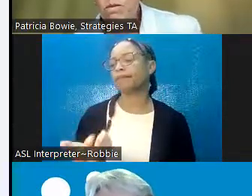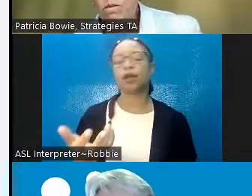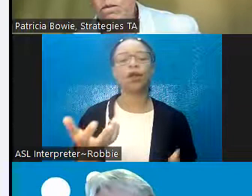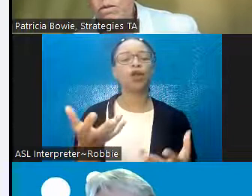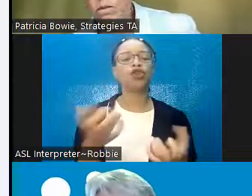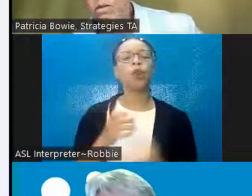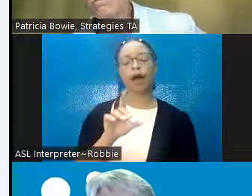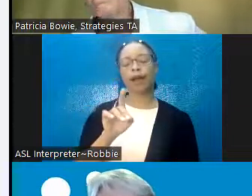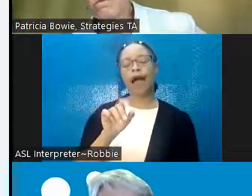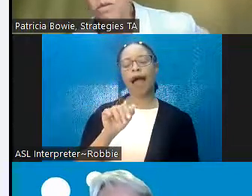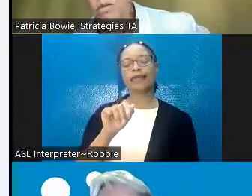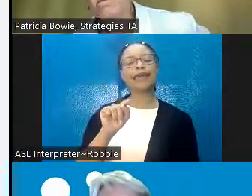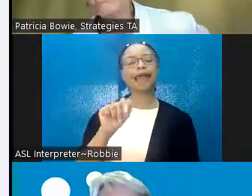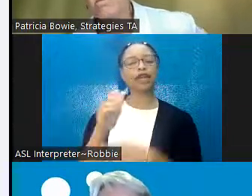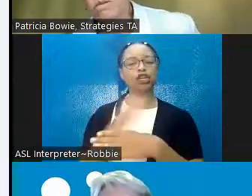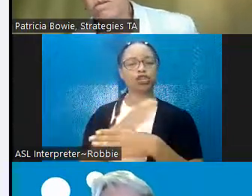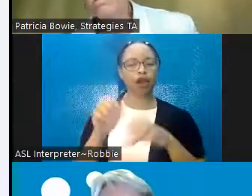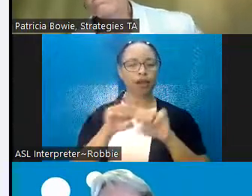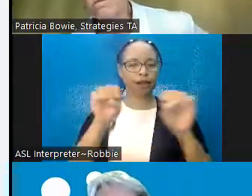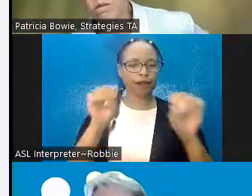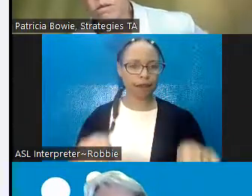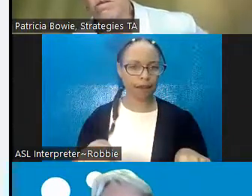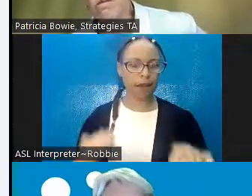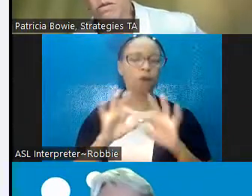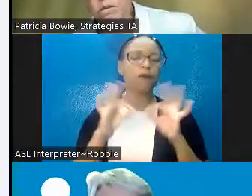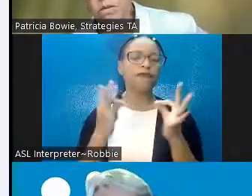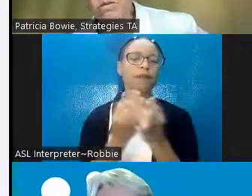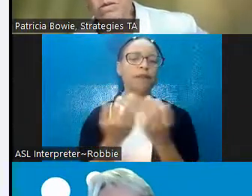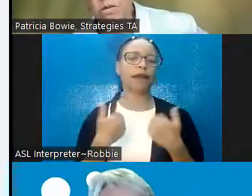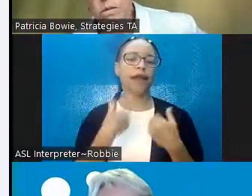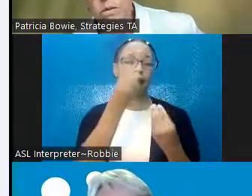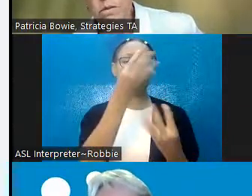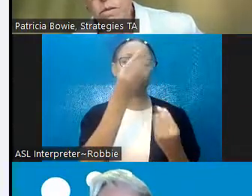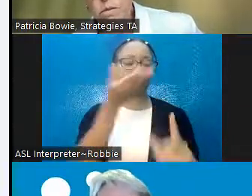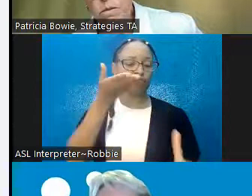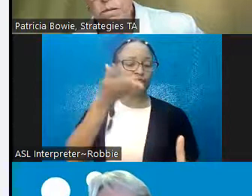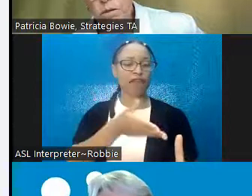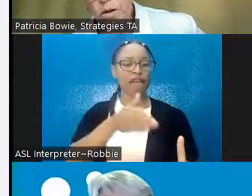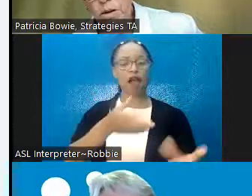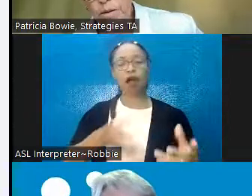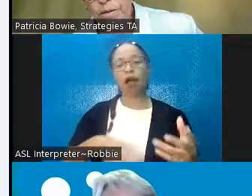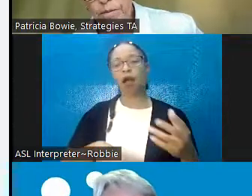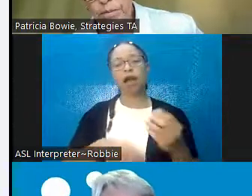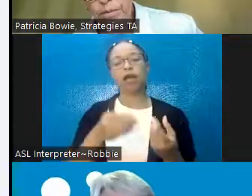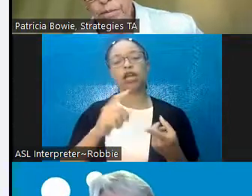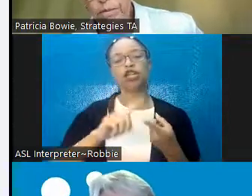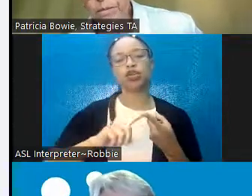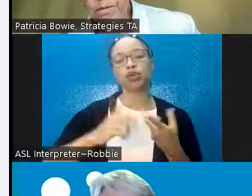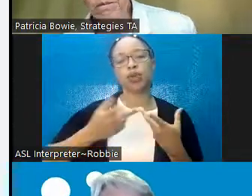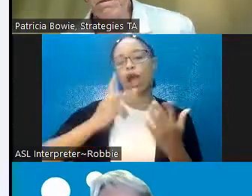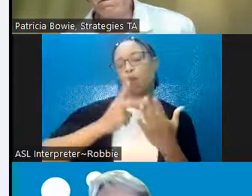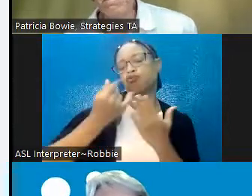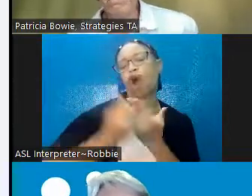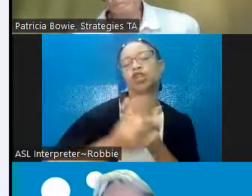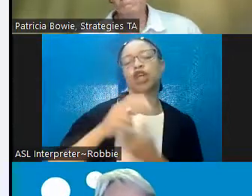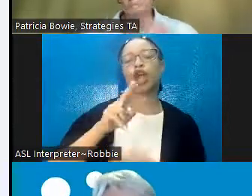sharing system where families can have their information inputted into like a Unite Us type project,